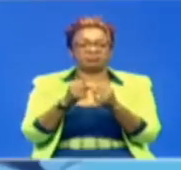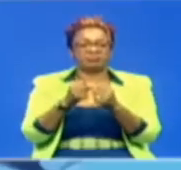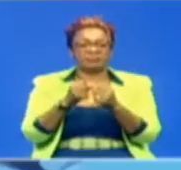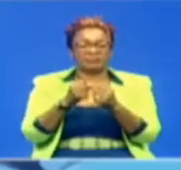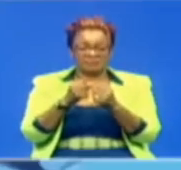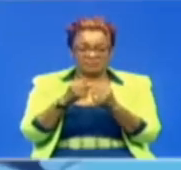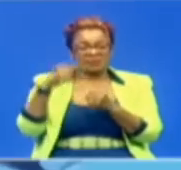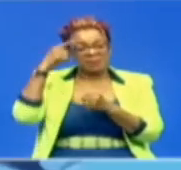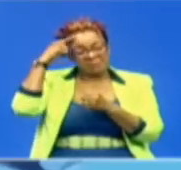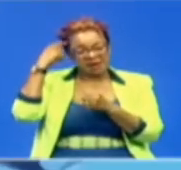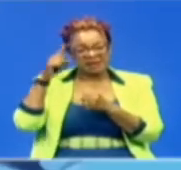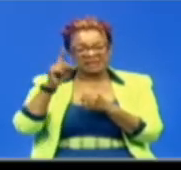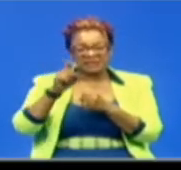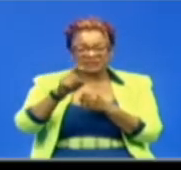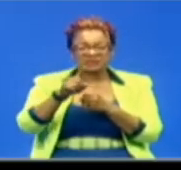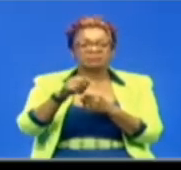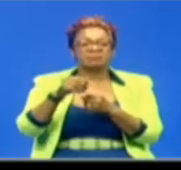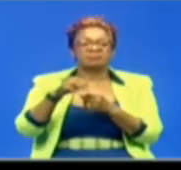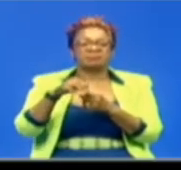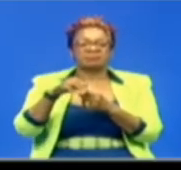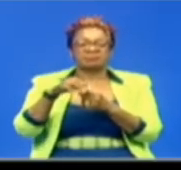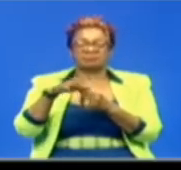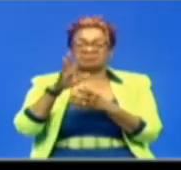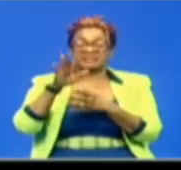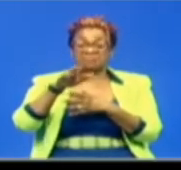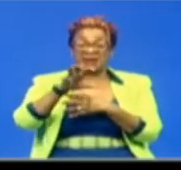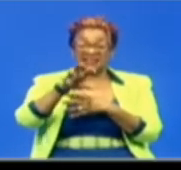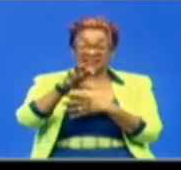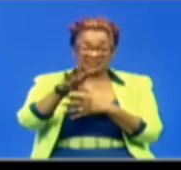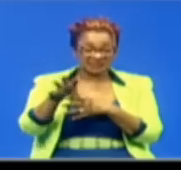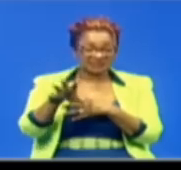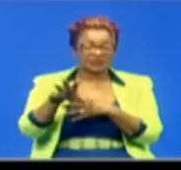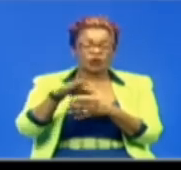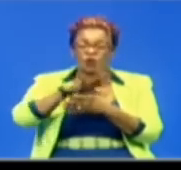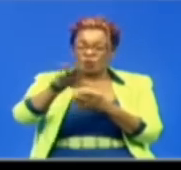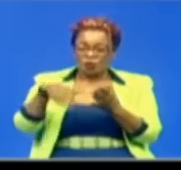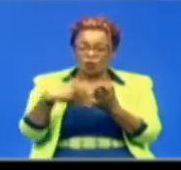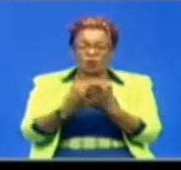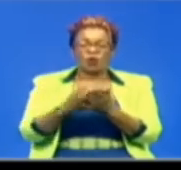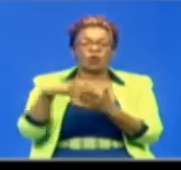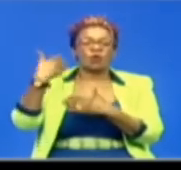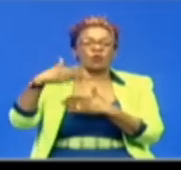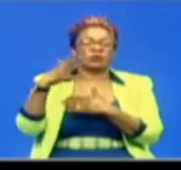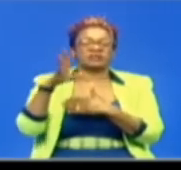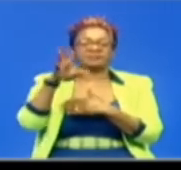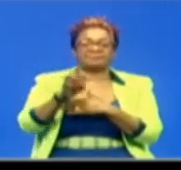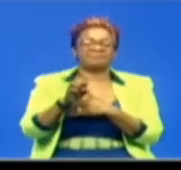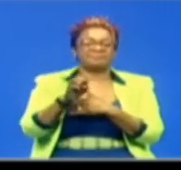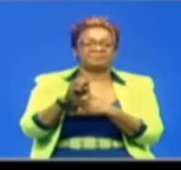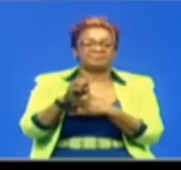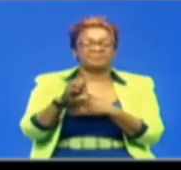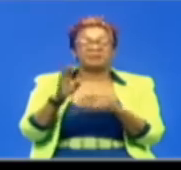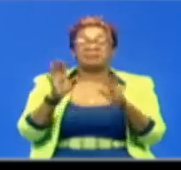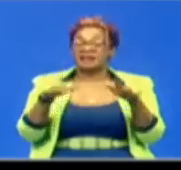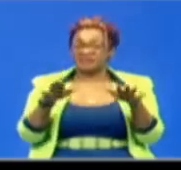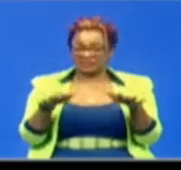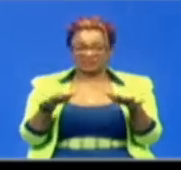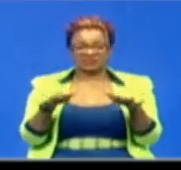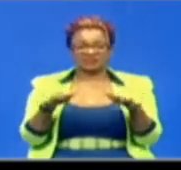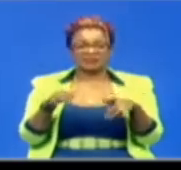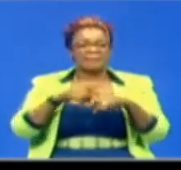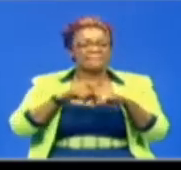lizards, the spiders, all those are the predators of butterflies. But